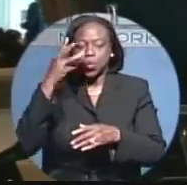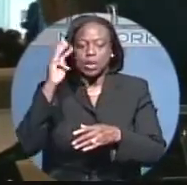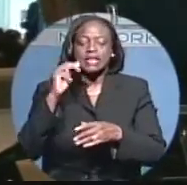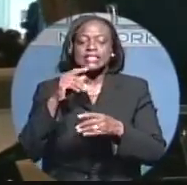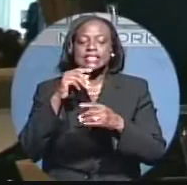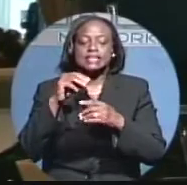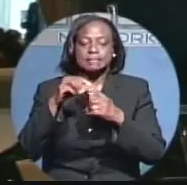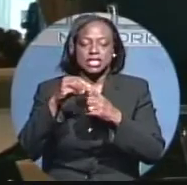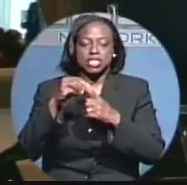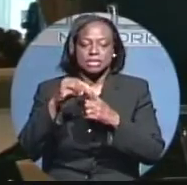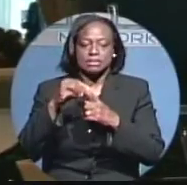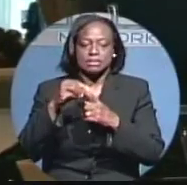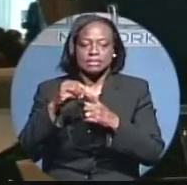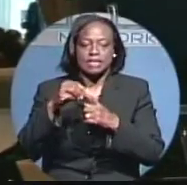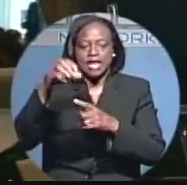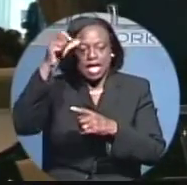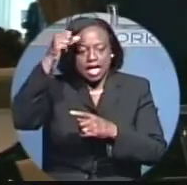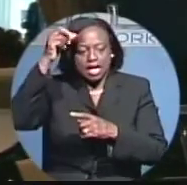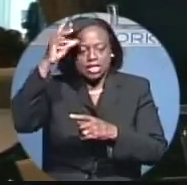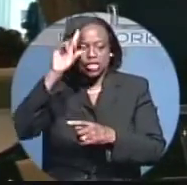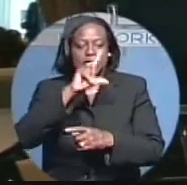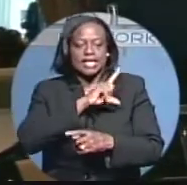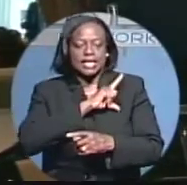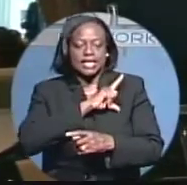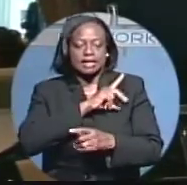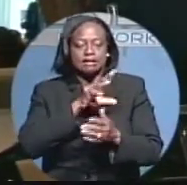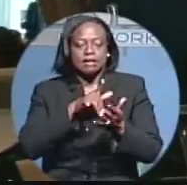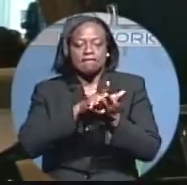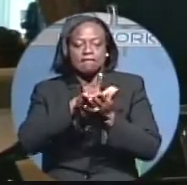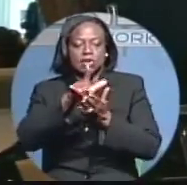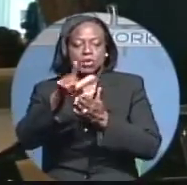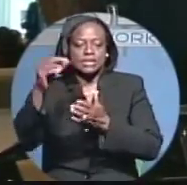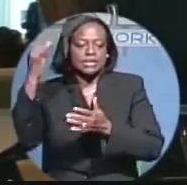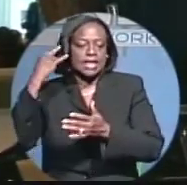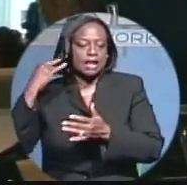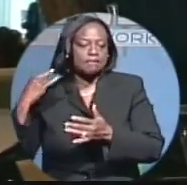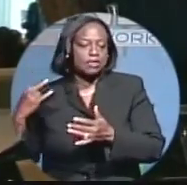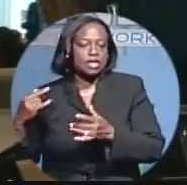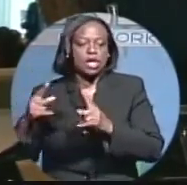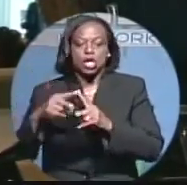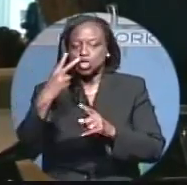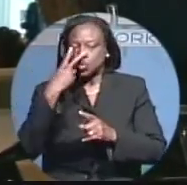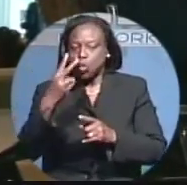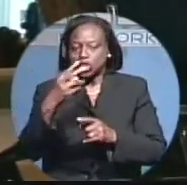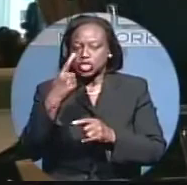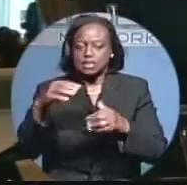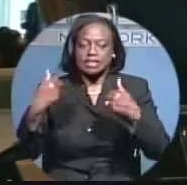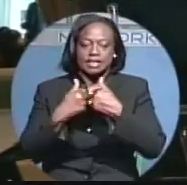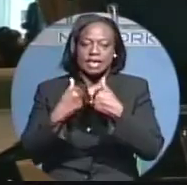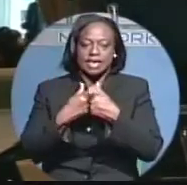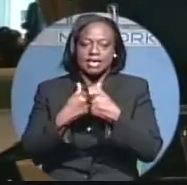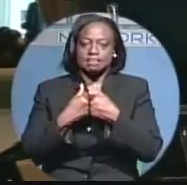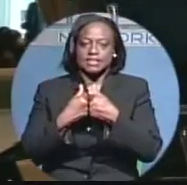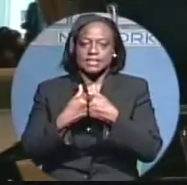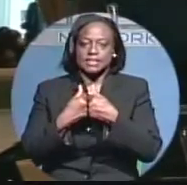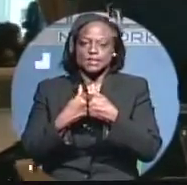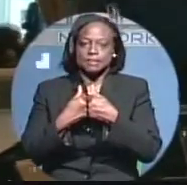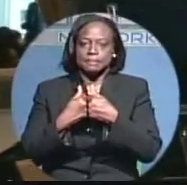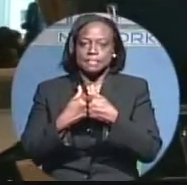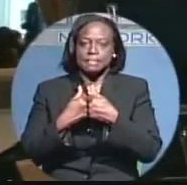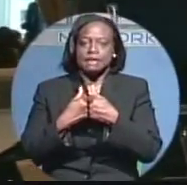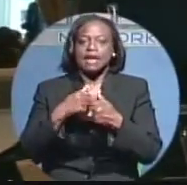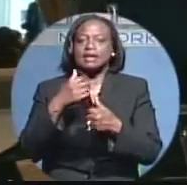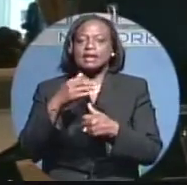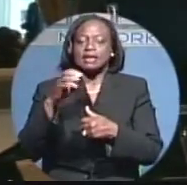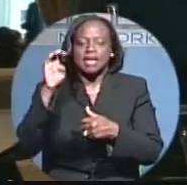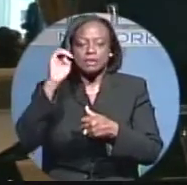So Lyndon would have flown to California to watch those games, and I think he would have been accompanied by the first Minister